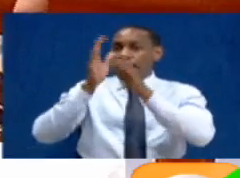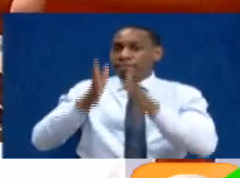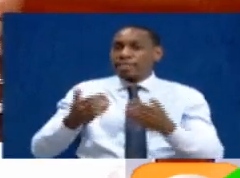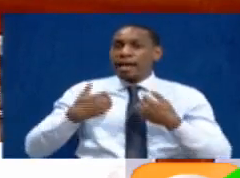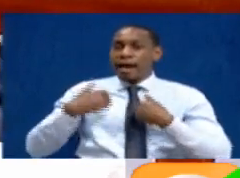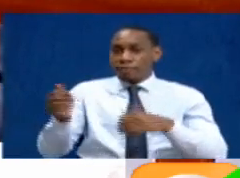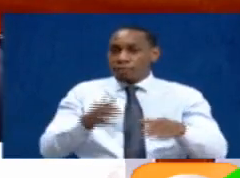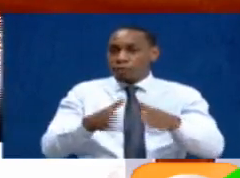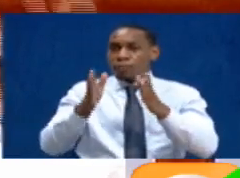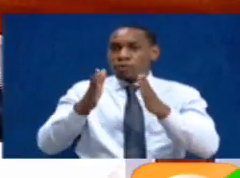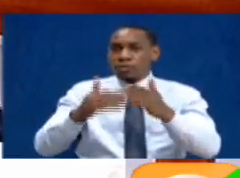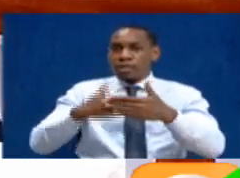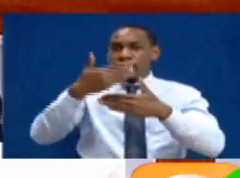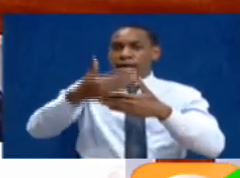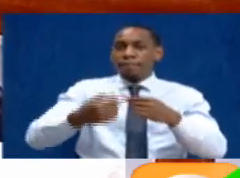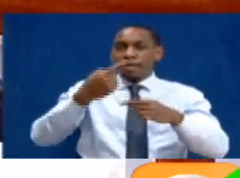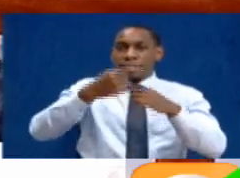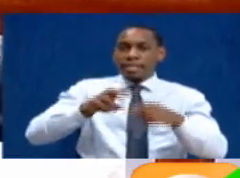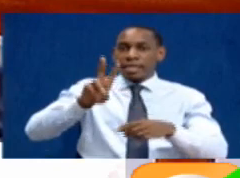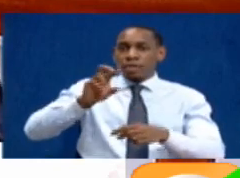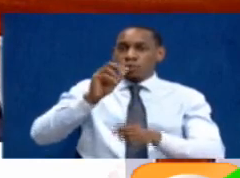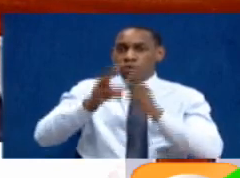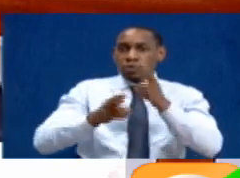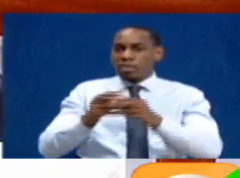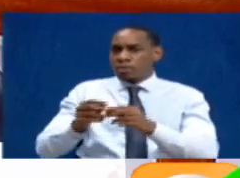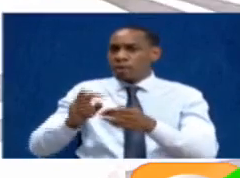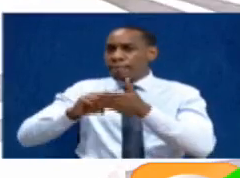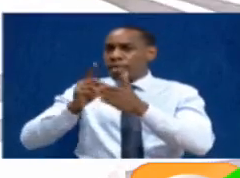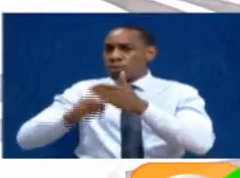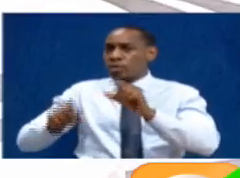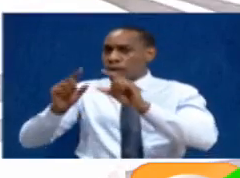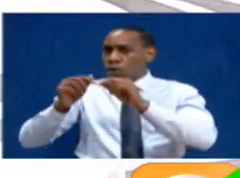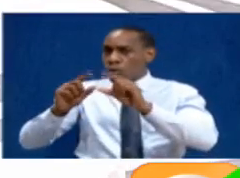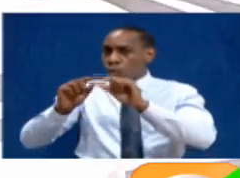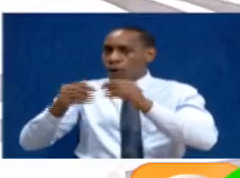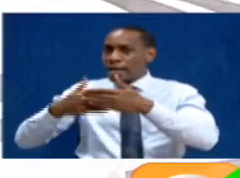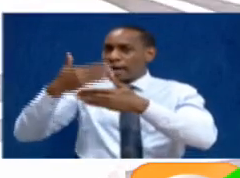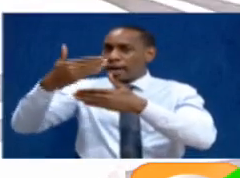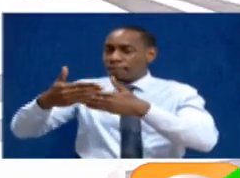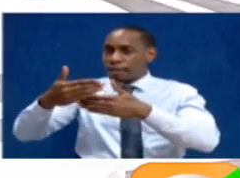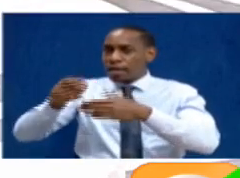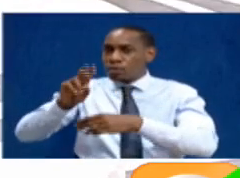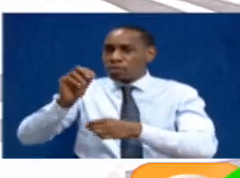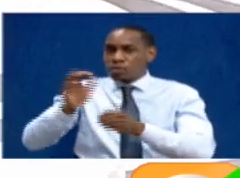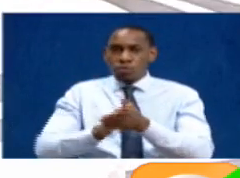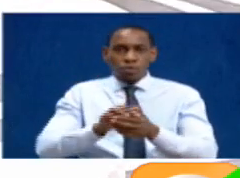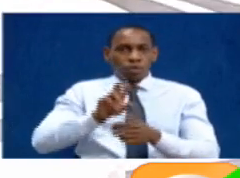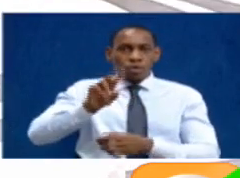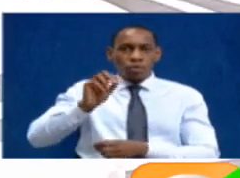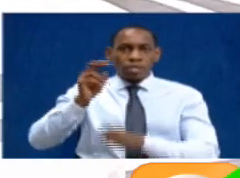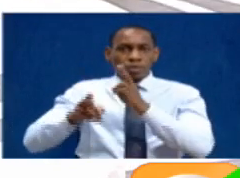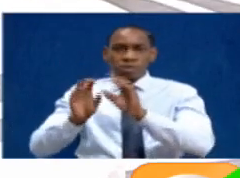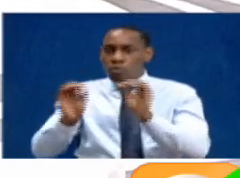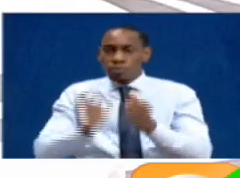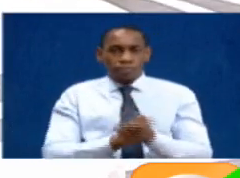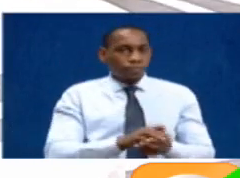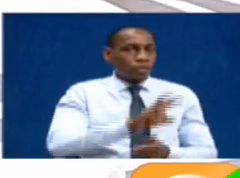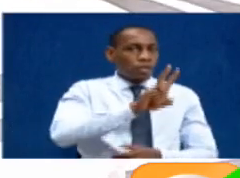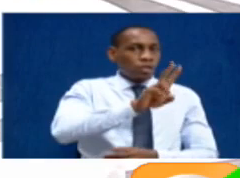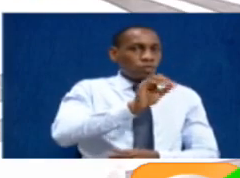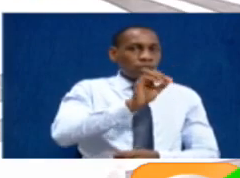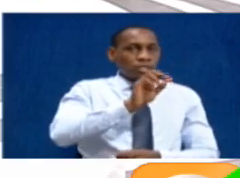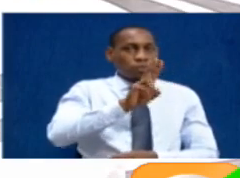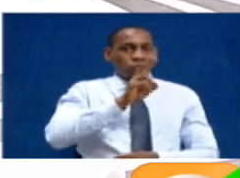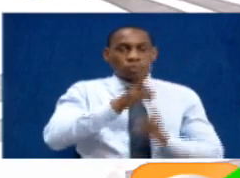an opportunity after 2022. What do you mean after? Not 2022? Not 2022. Huh?